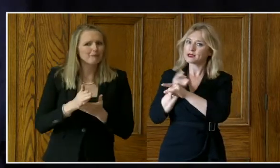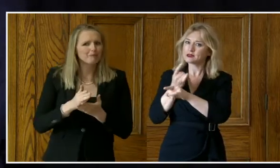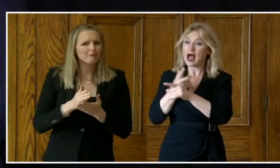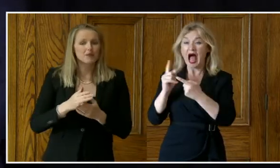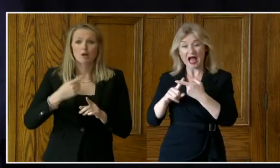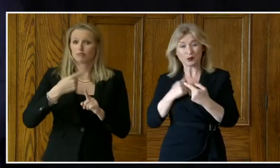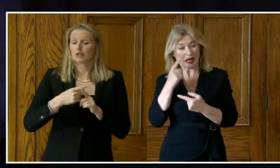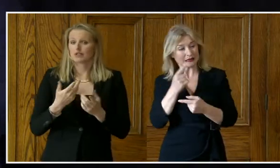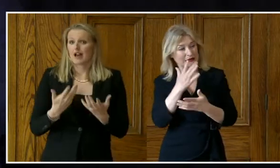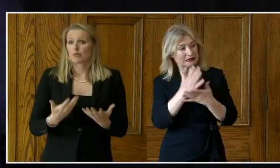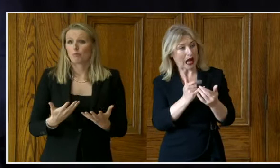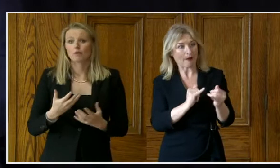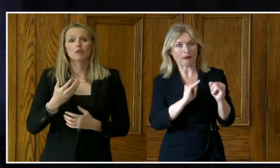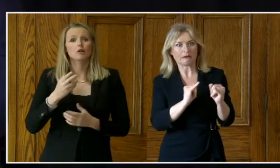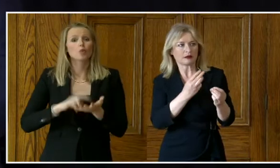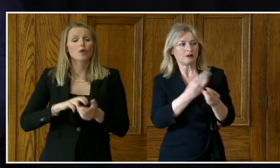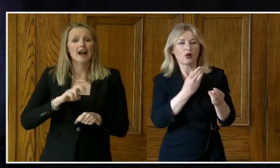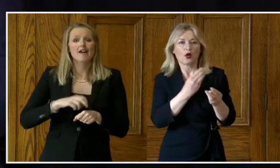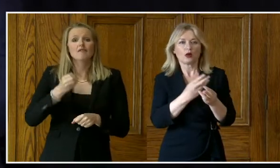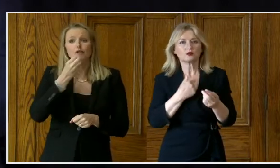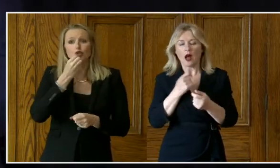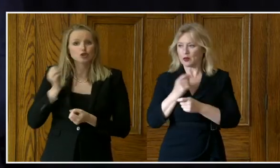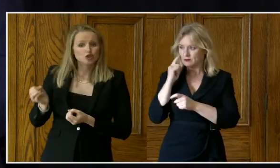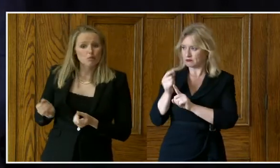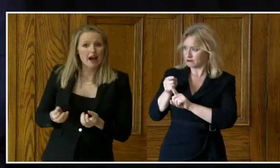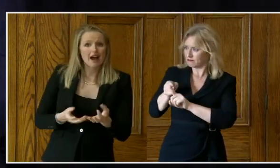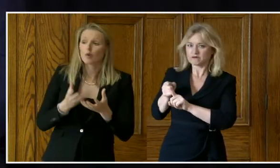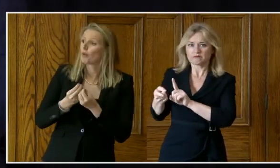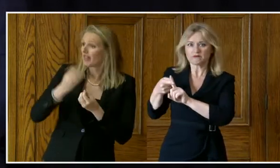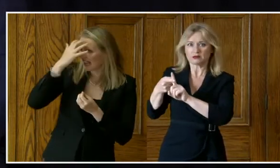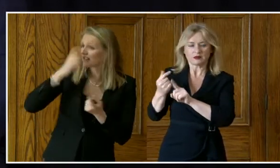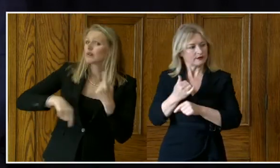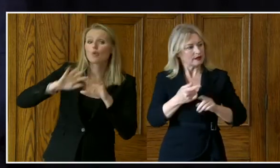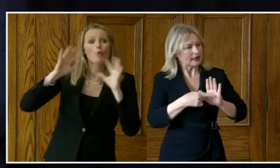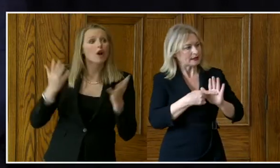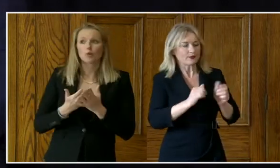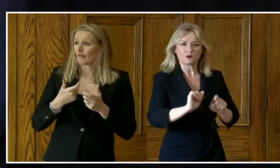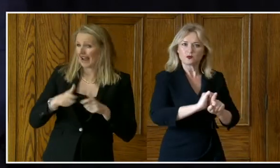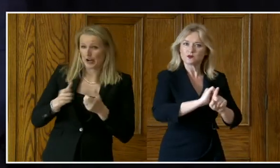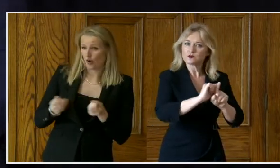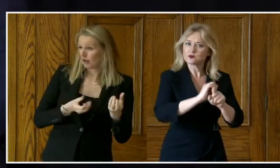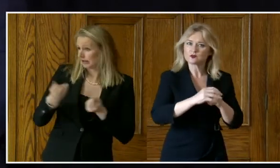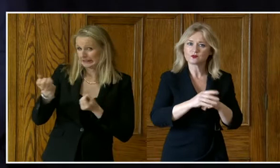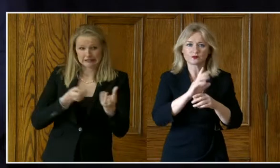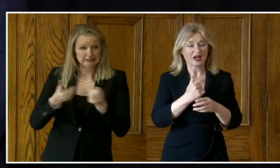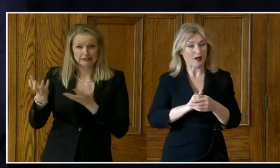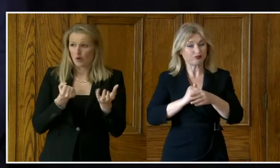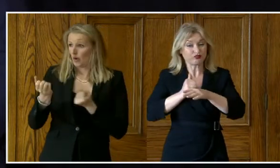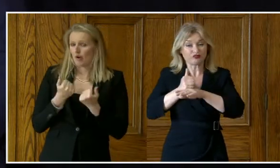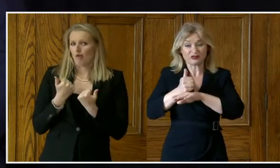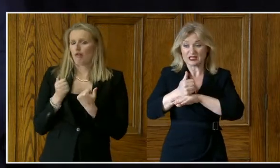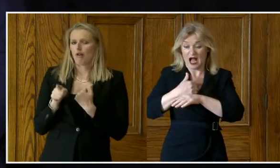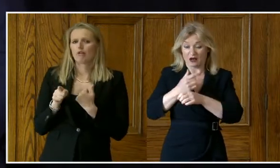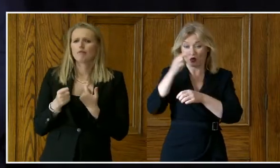Northern Ireland's food supply lines between ourselves, the mainland and the rest of the world. We've already seen other nations across the